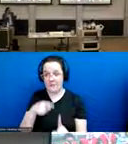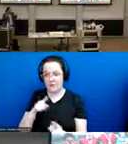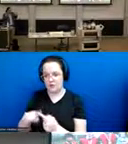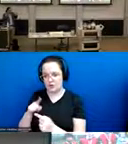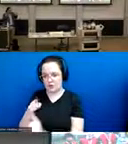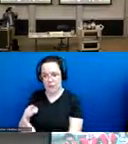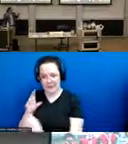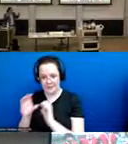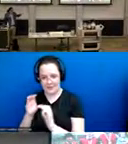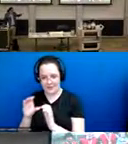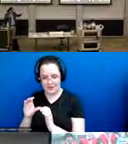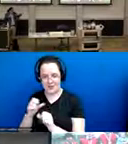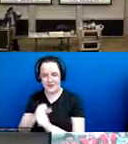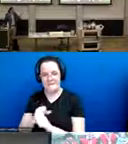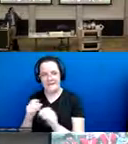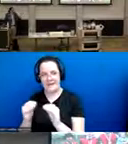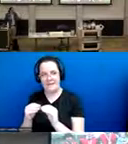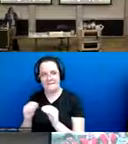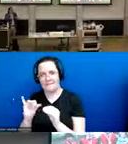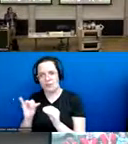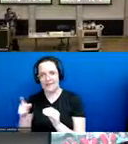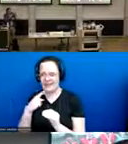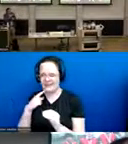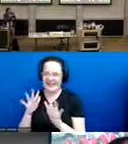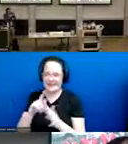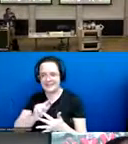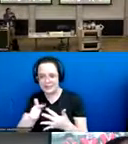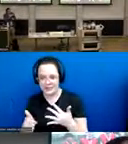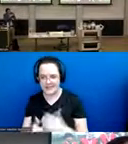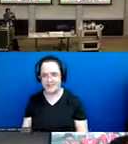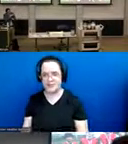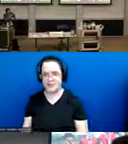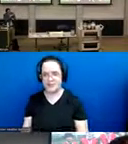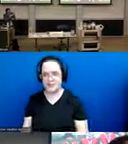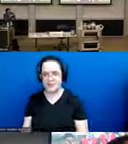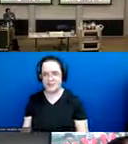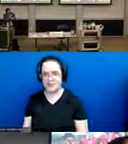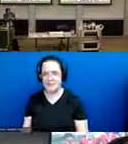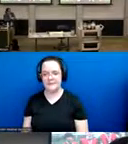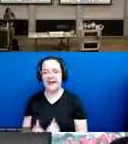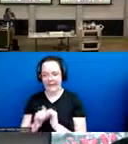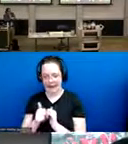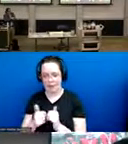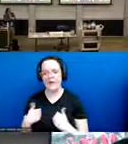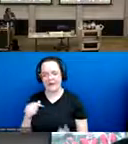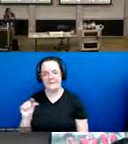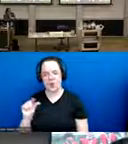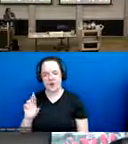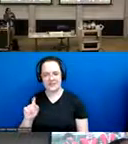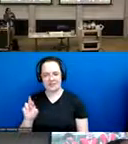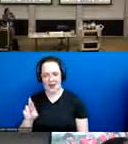it more topologically more, like you say, like a circuit, they go by having these quantum routers in